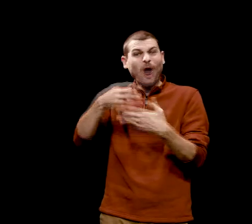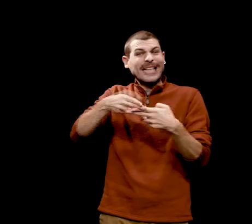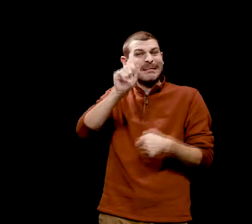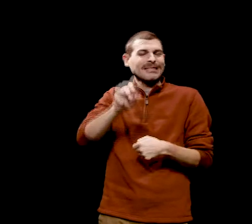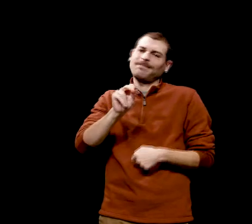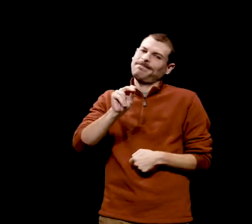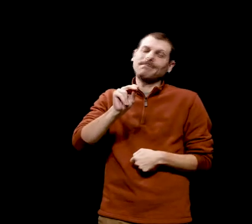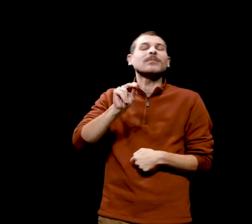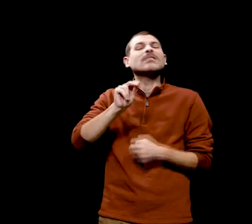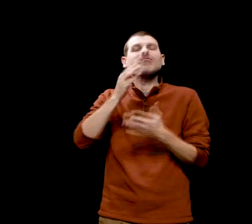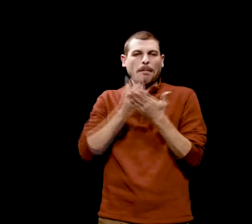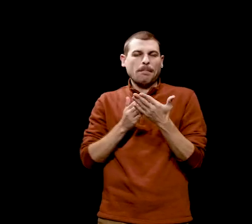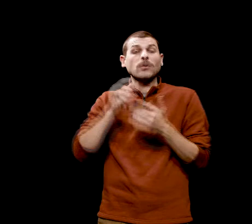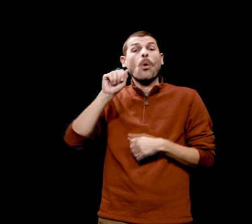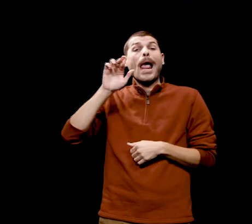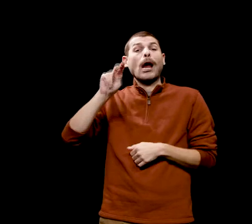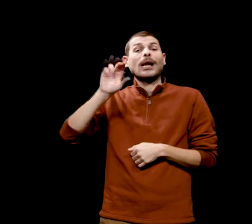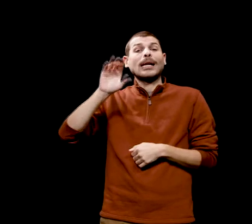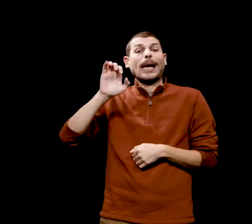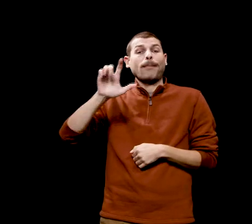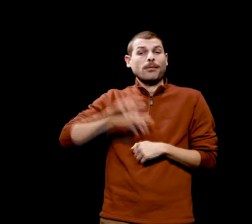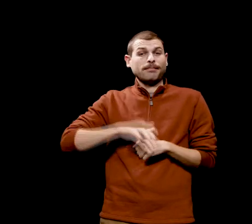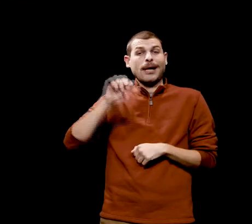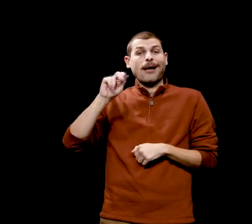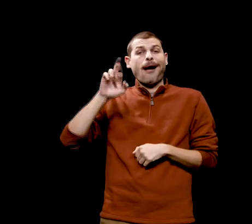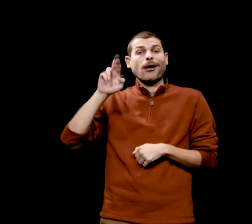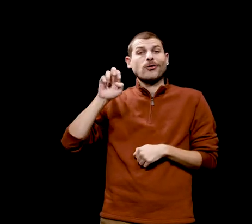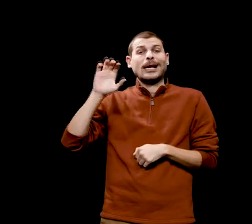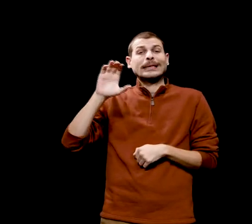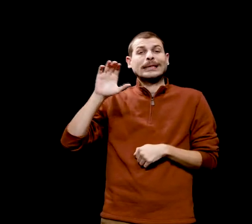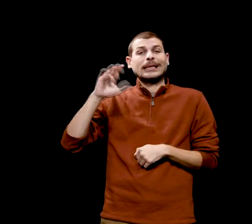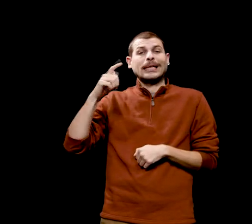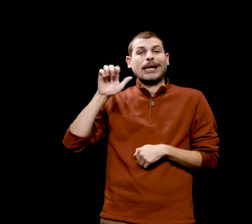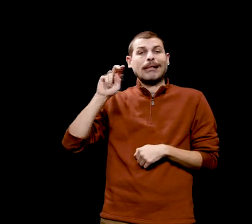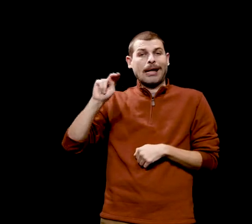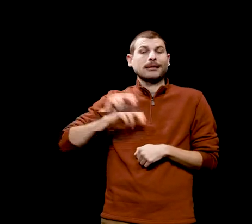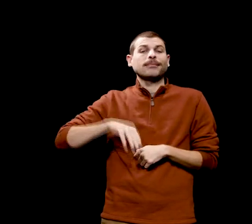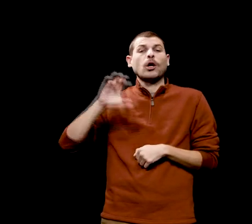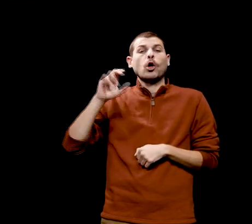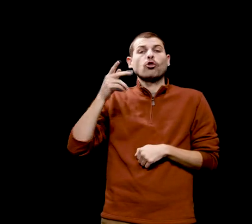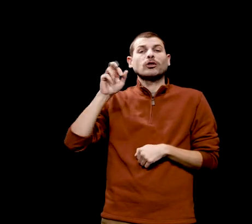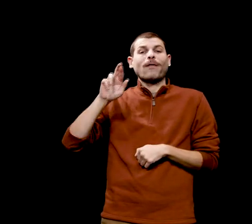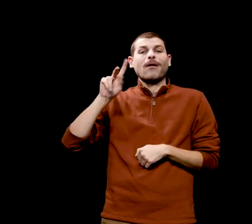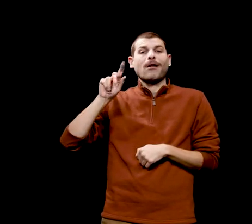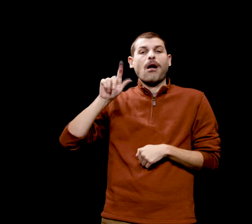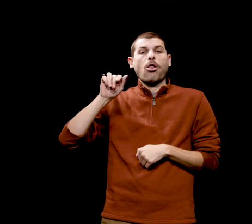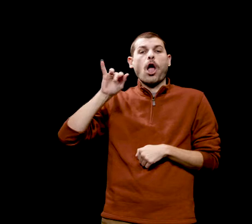Aaron M. Campbell, Andre C. Gladden, Christopher